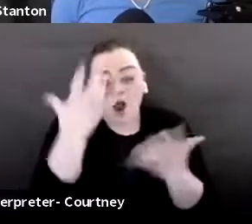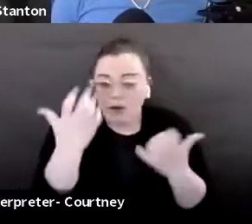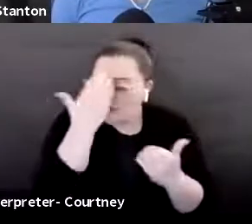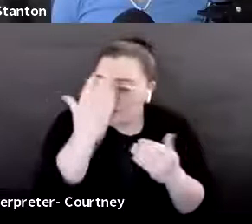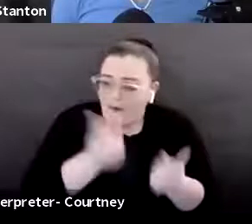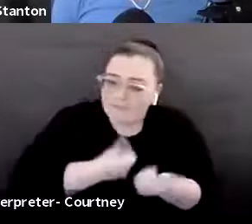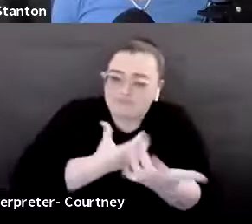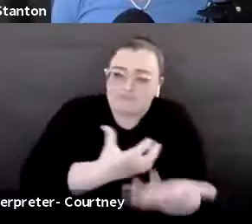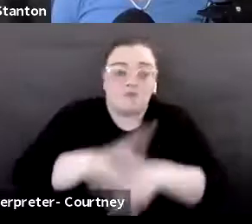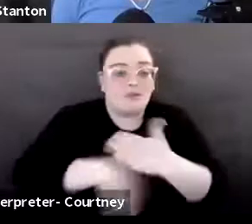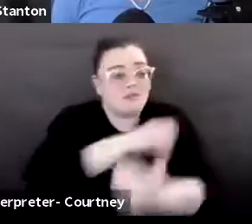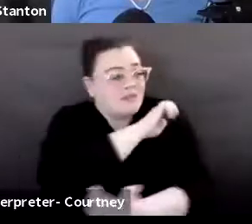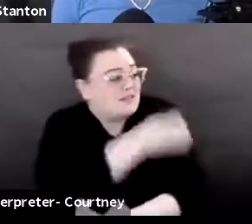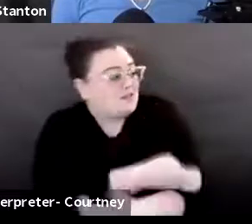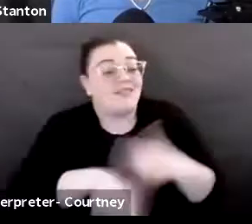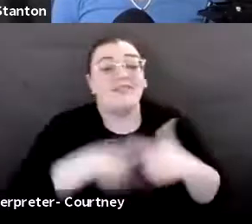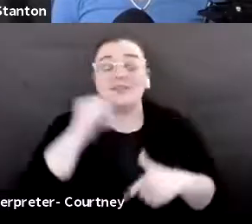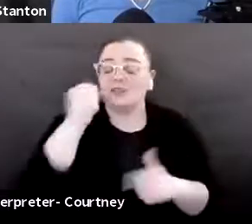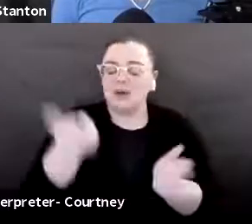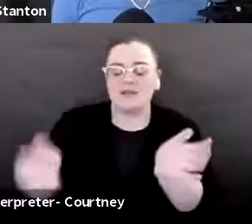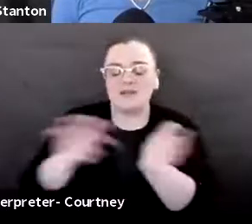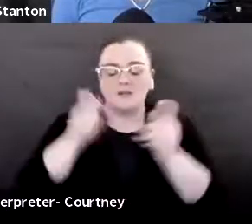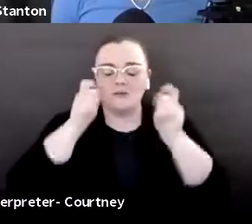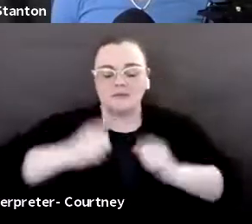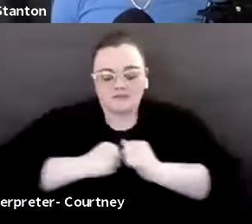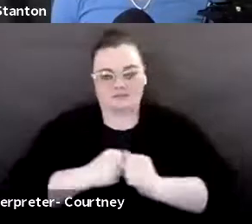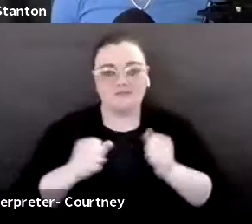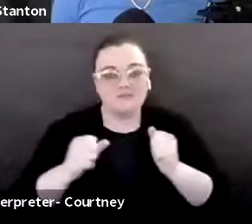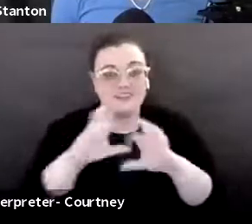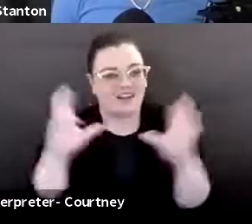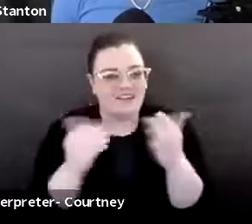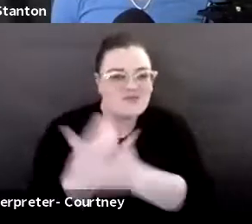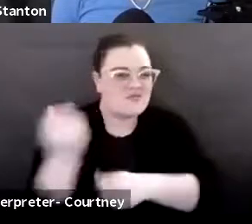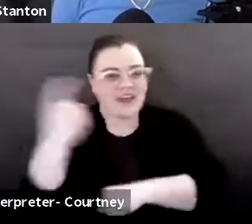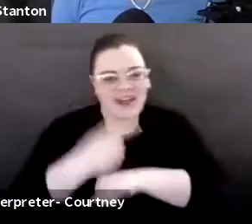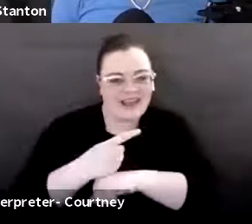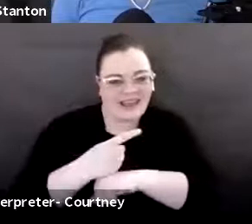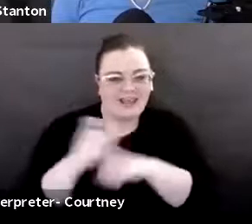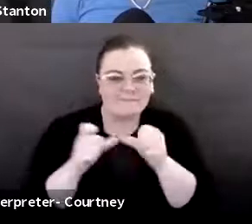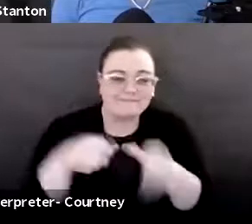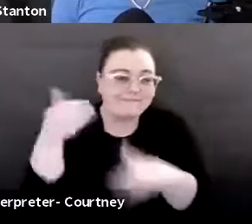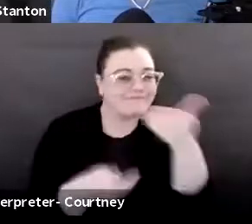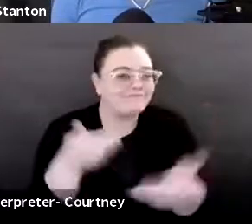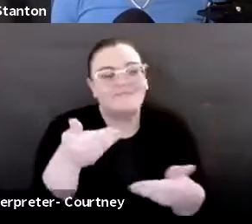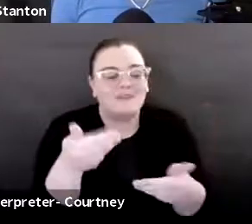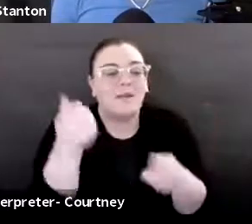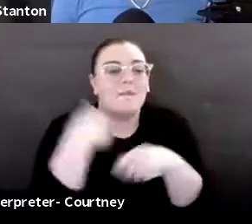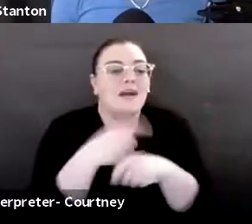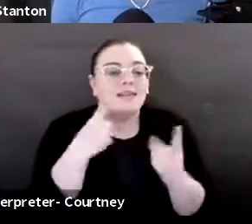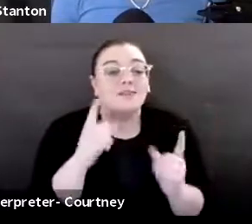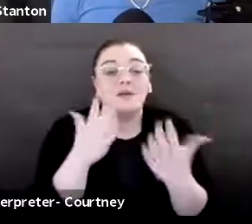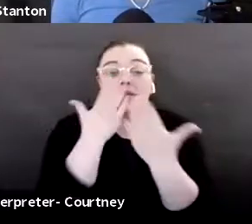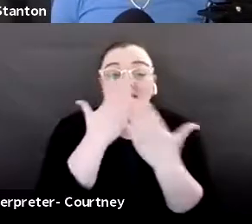energy and that tomorrow I'm going to wake up and say, all right, let's take on the new day, you know, and you make it happen. So thank you